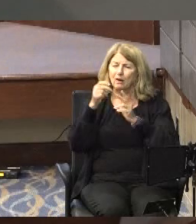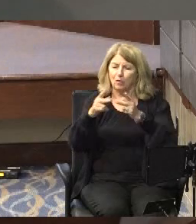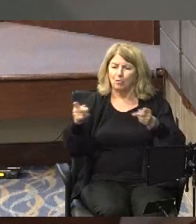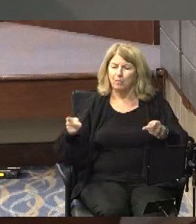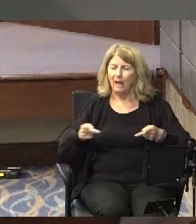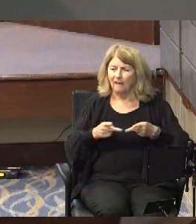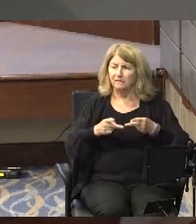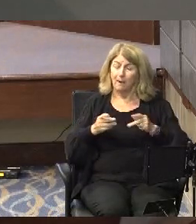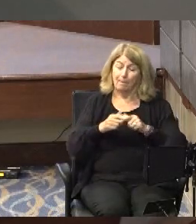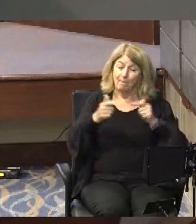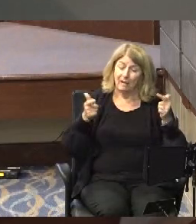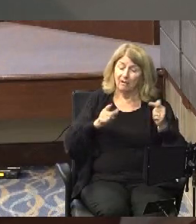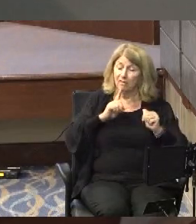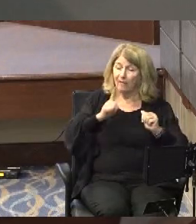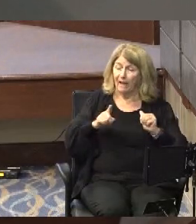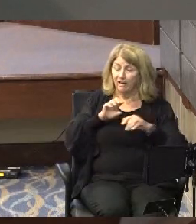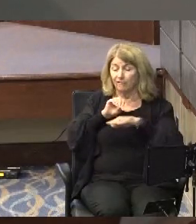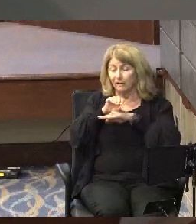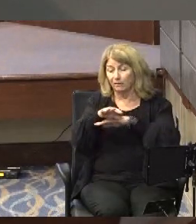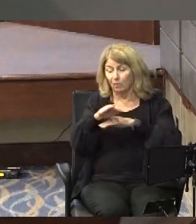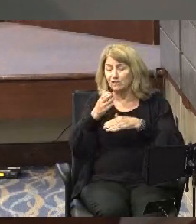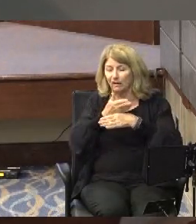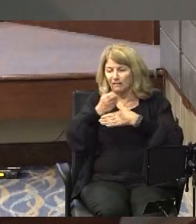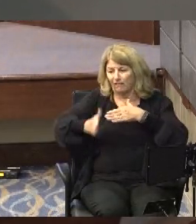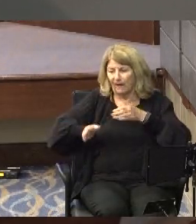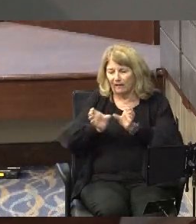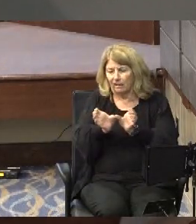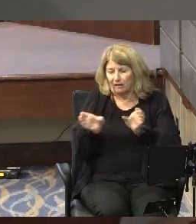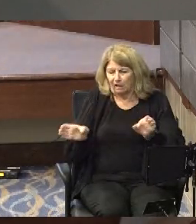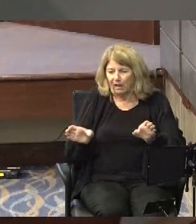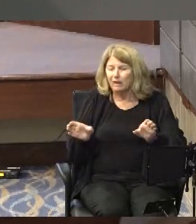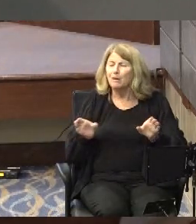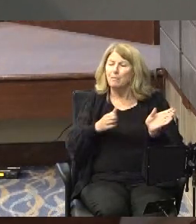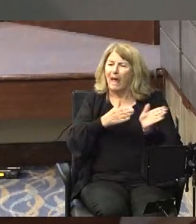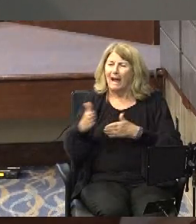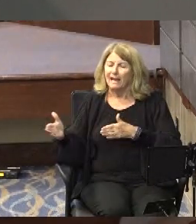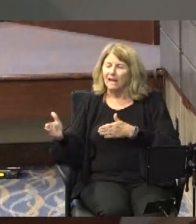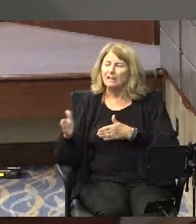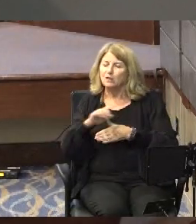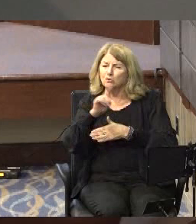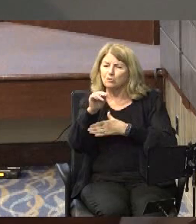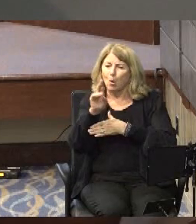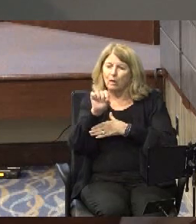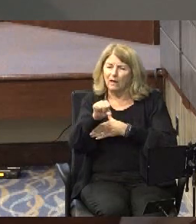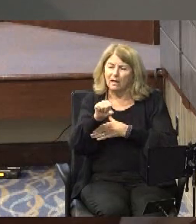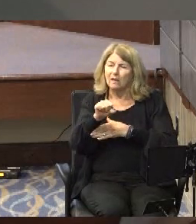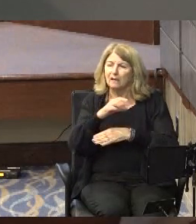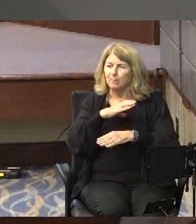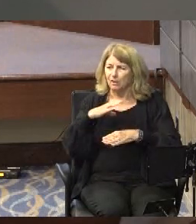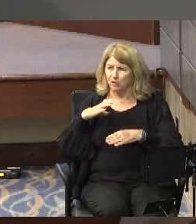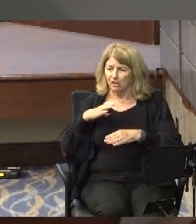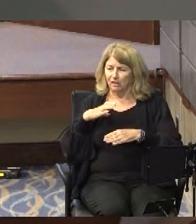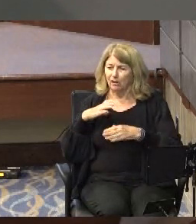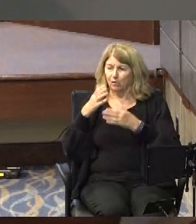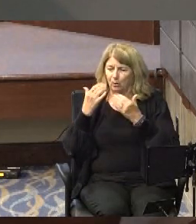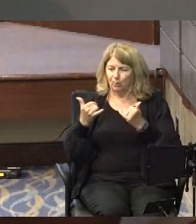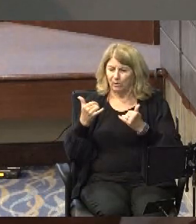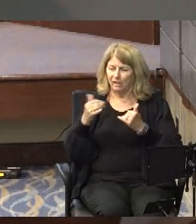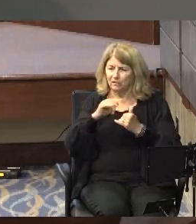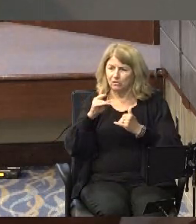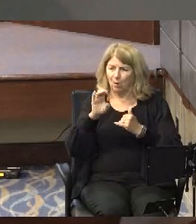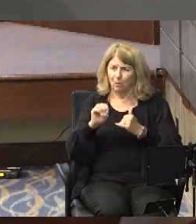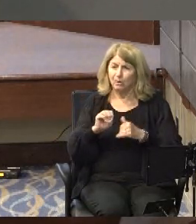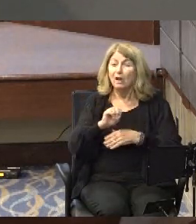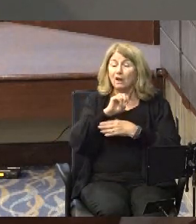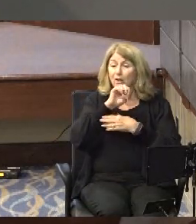A major factor in influencing such a split vote in the Planning and Zoning Commission was the evidence that was shown as it's currently zoned. 305 North 29th Street